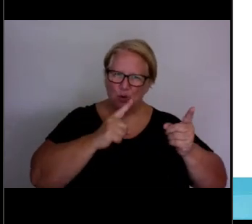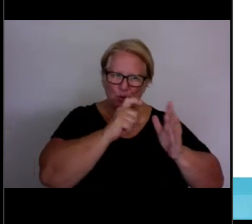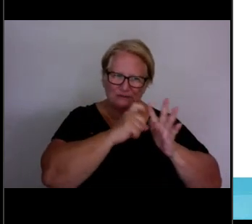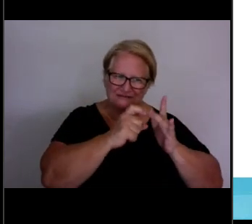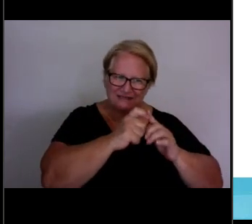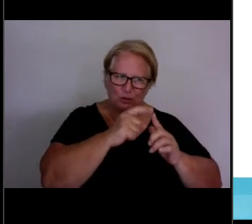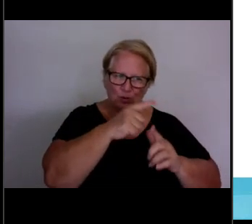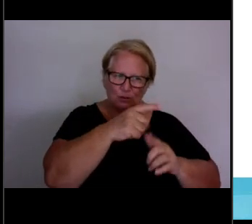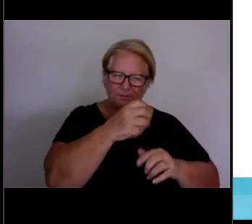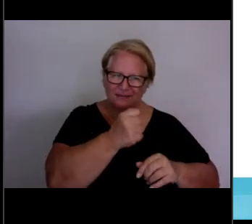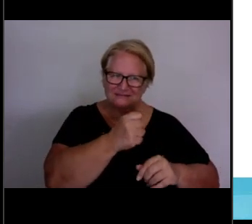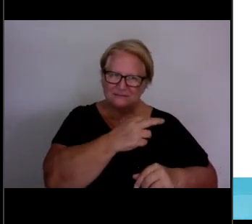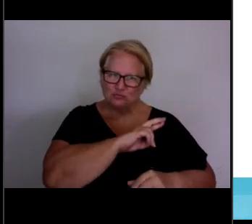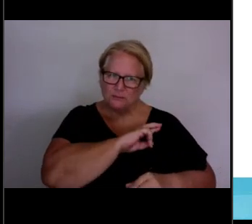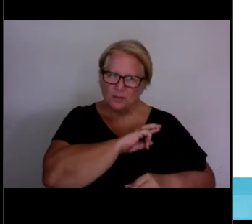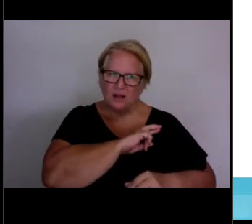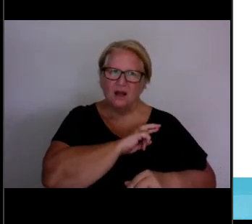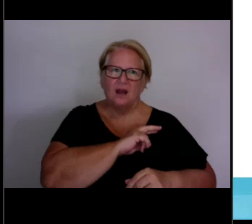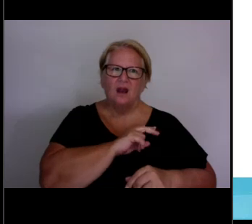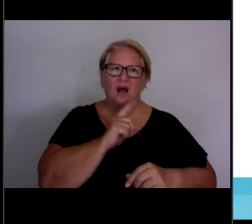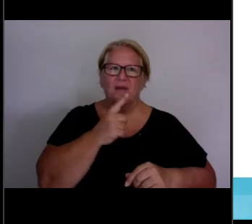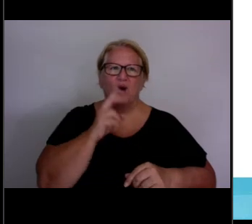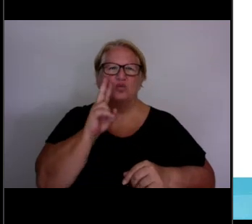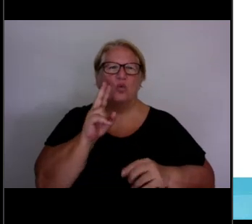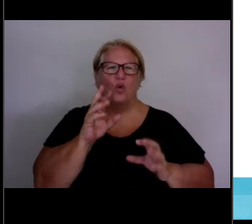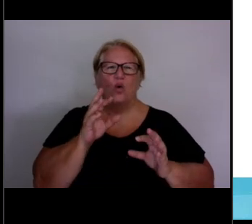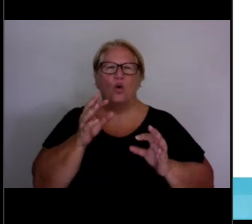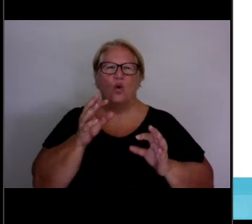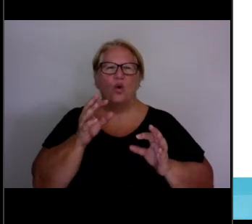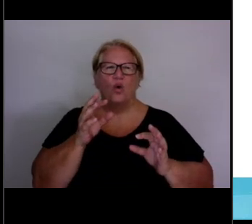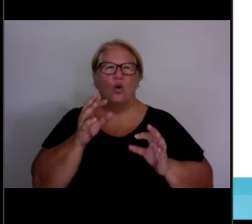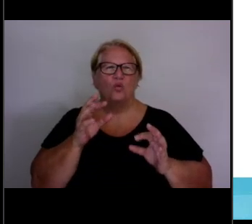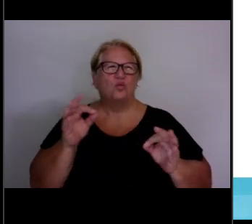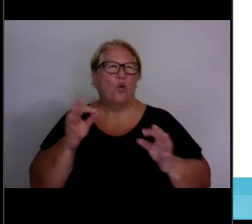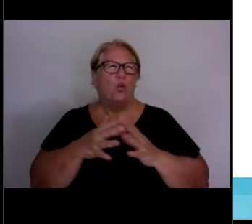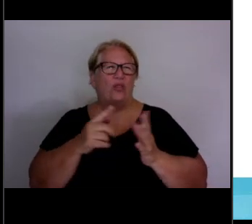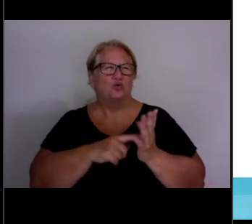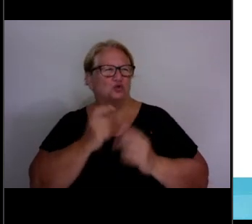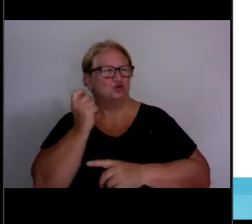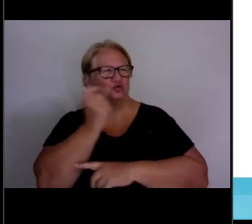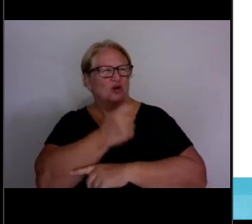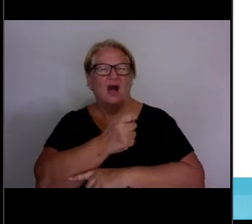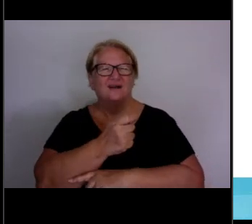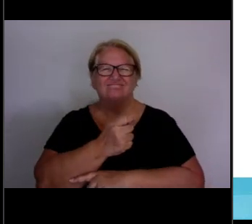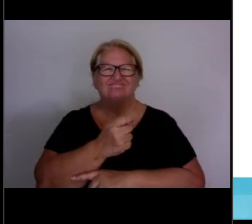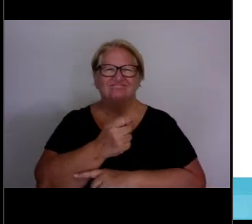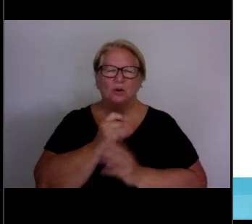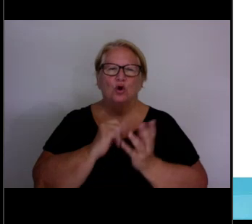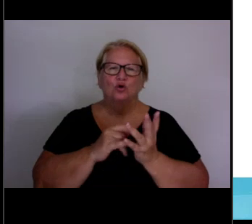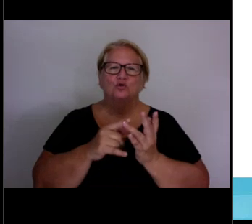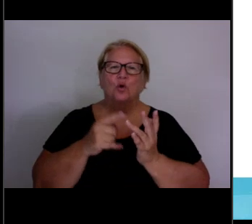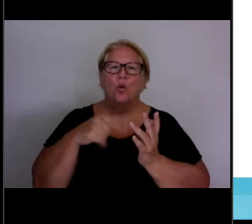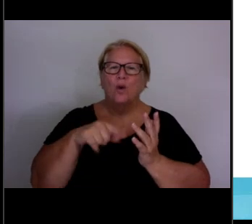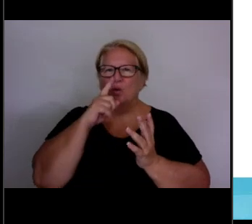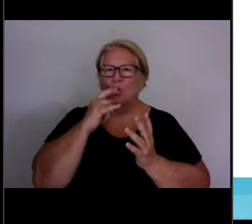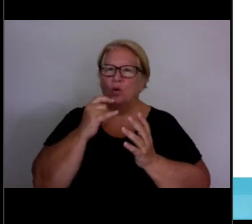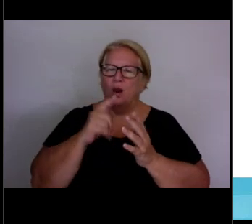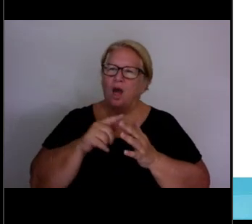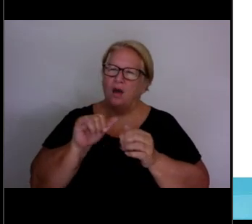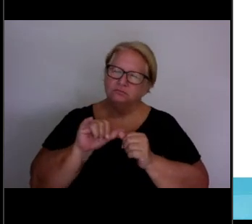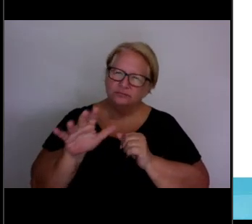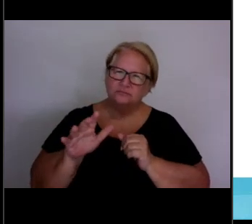for that, but saw no benefit in him being charged. And we were able to run a really powerful and restorative process with